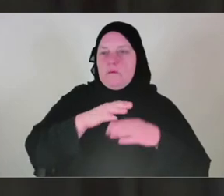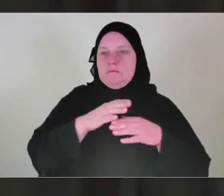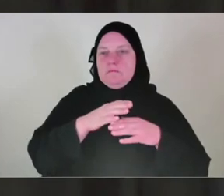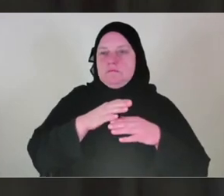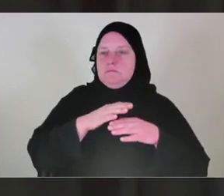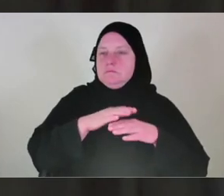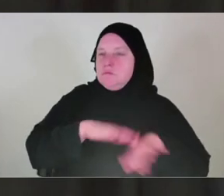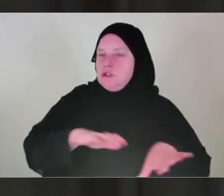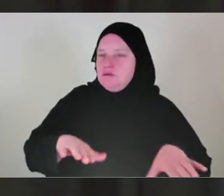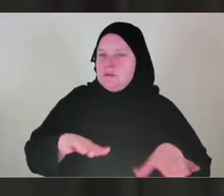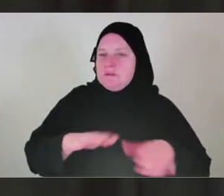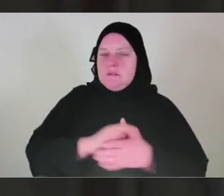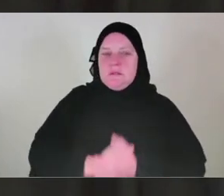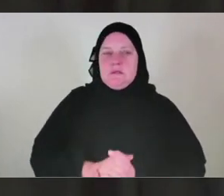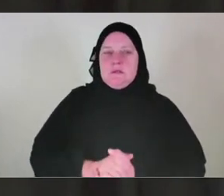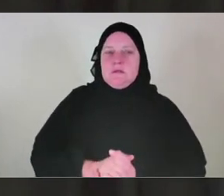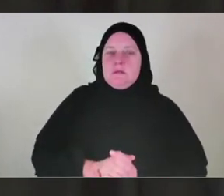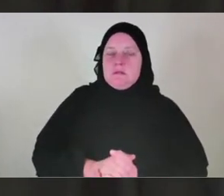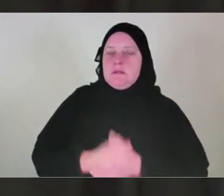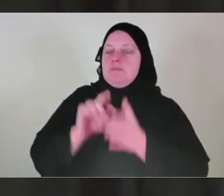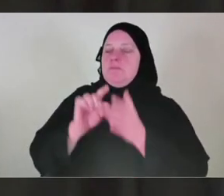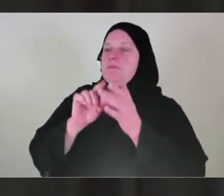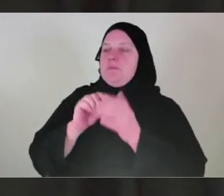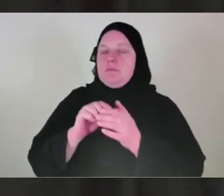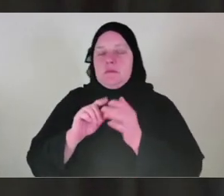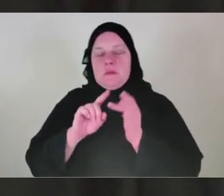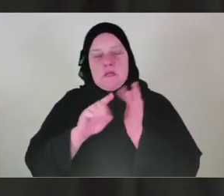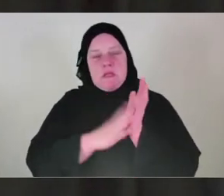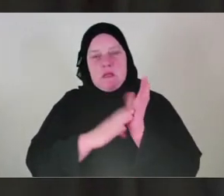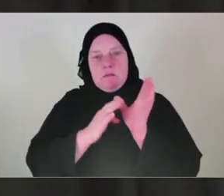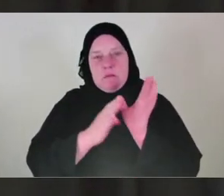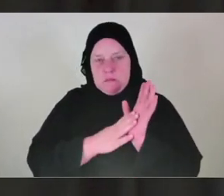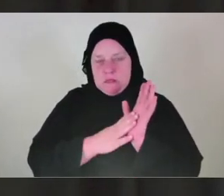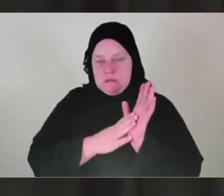Then the Imam lets him know. He says, innama.